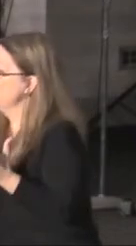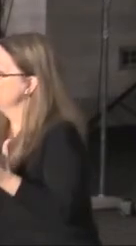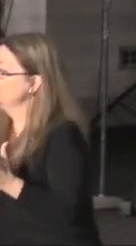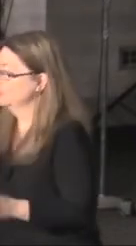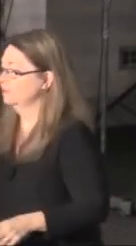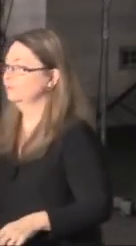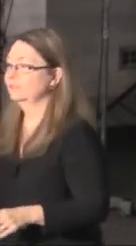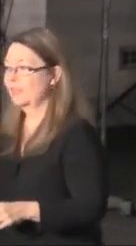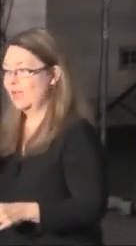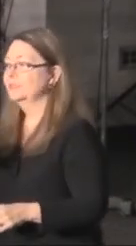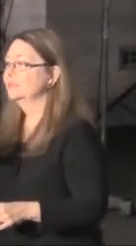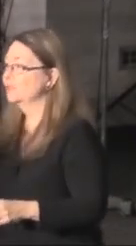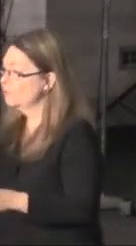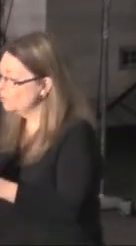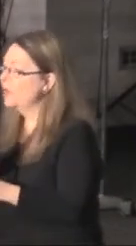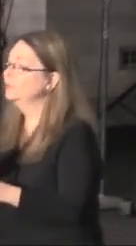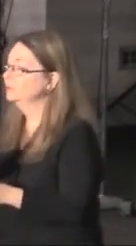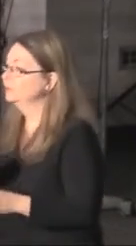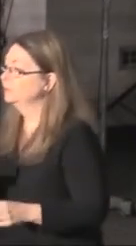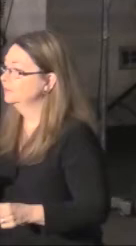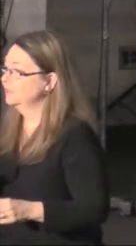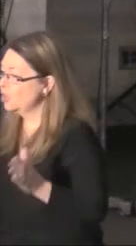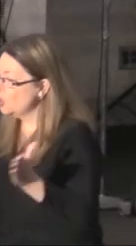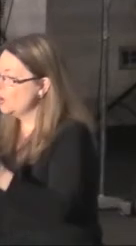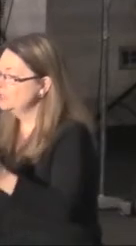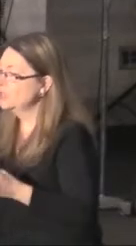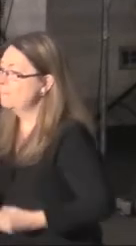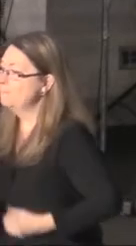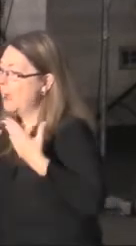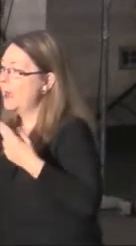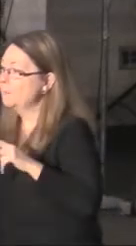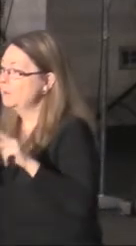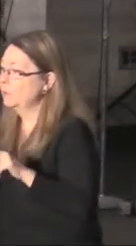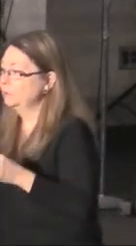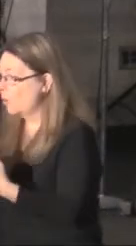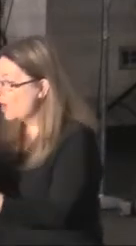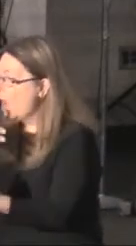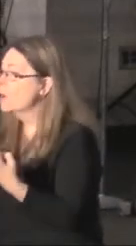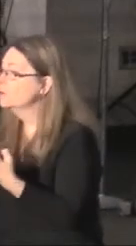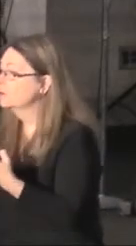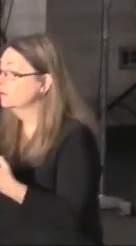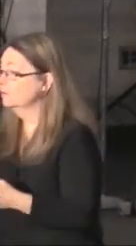the right perspective on your circumstance, is it encourages and inspires the people around you. You know,